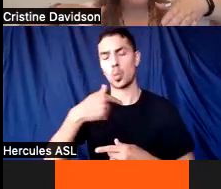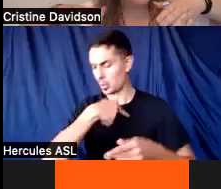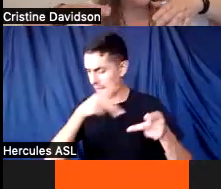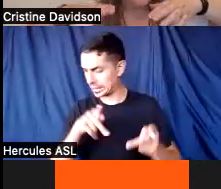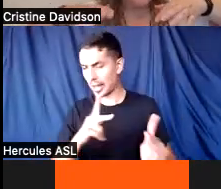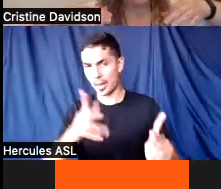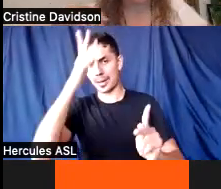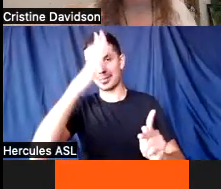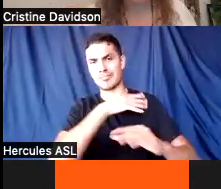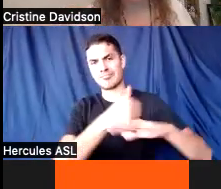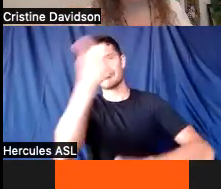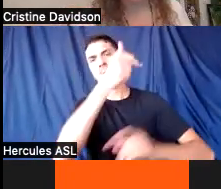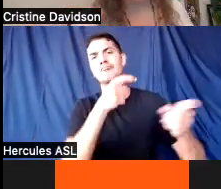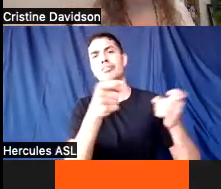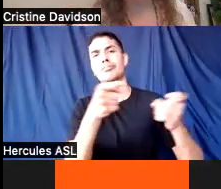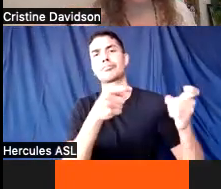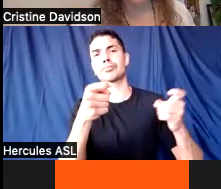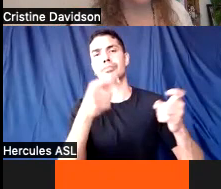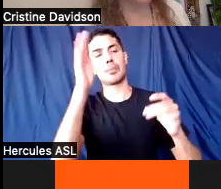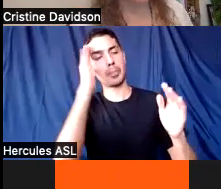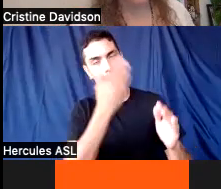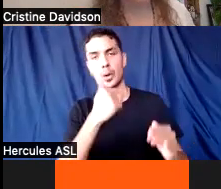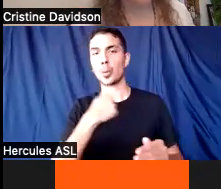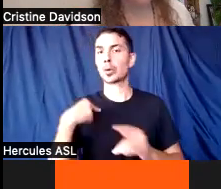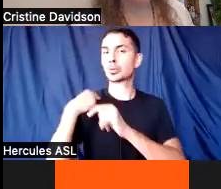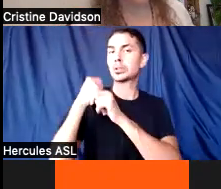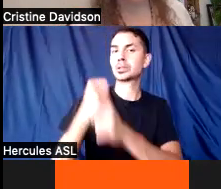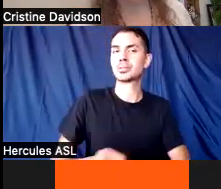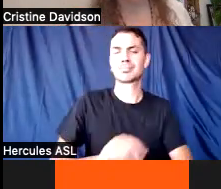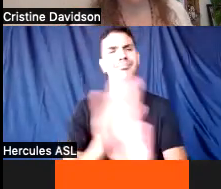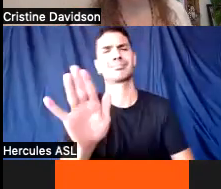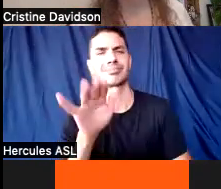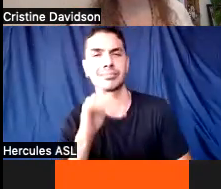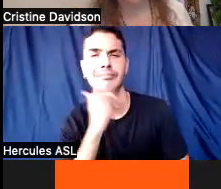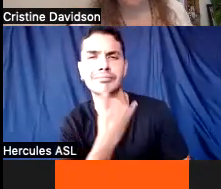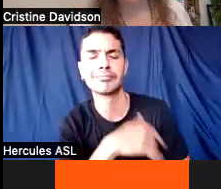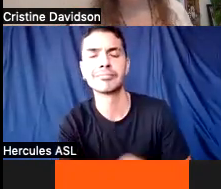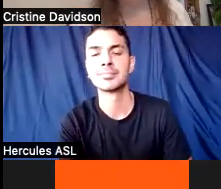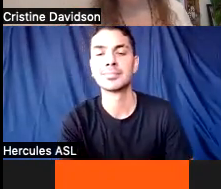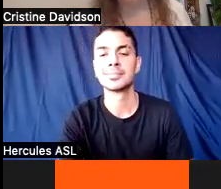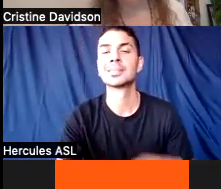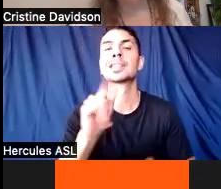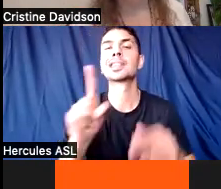matriarchal ways, right? Okay. So it shows up all different kinds of insidious ways.